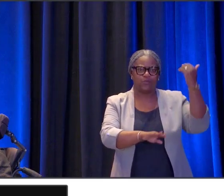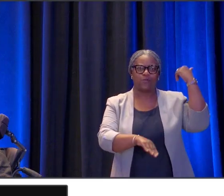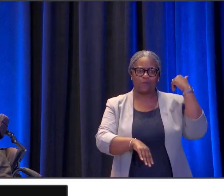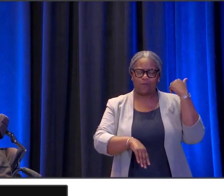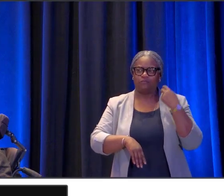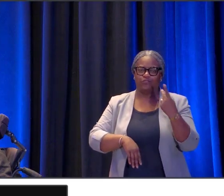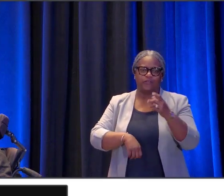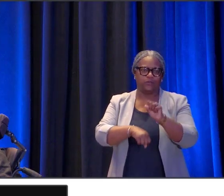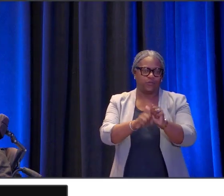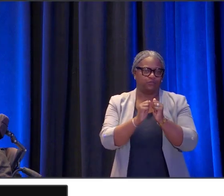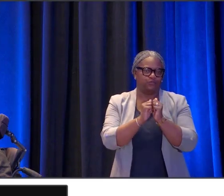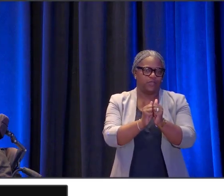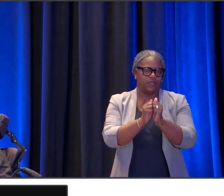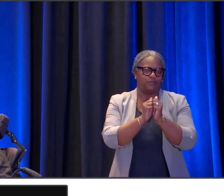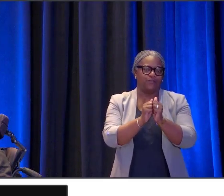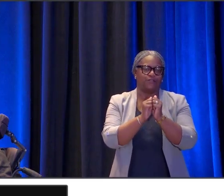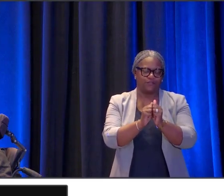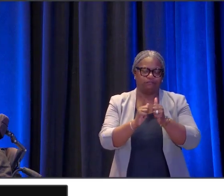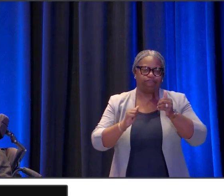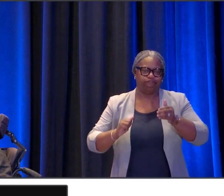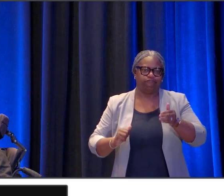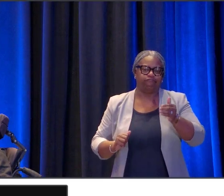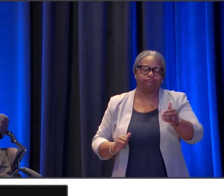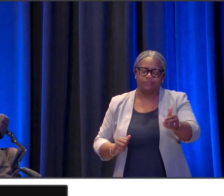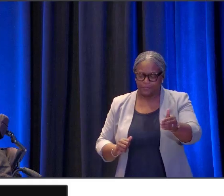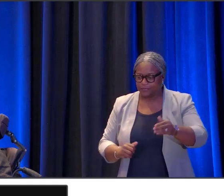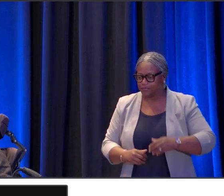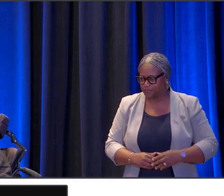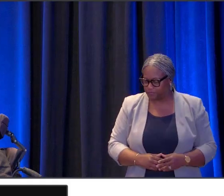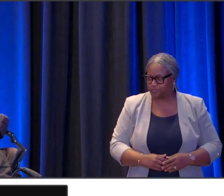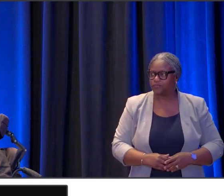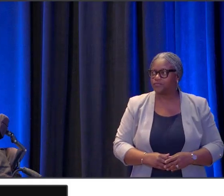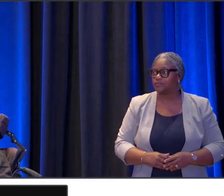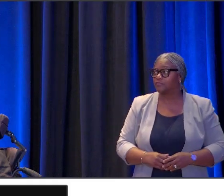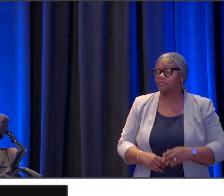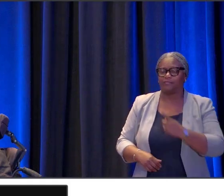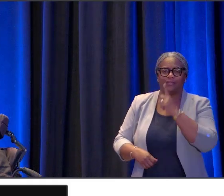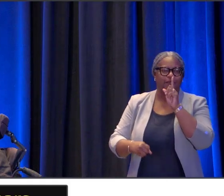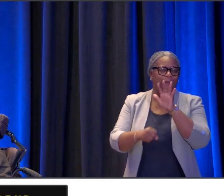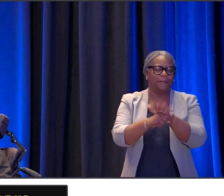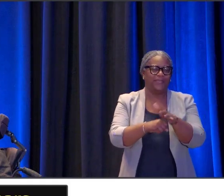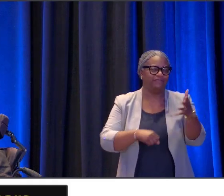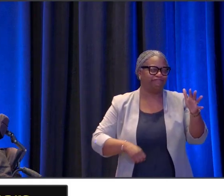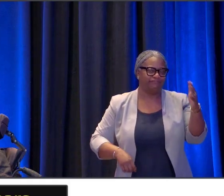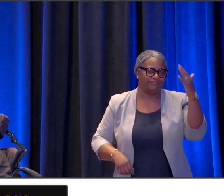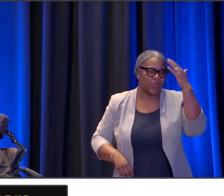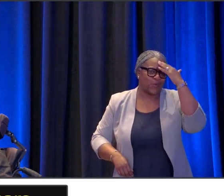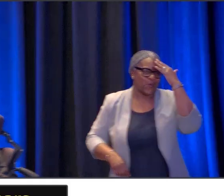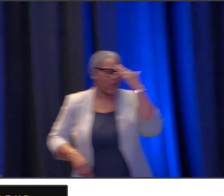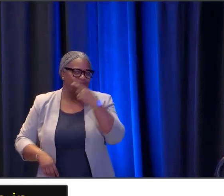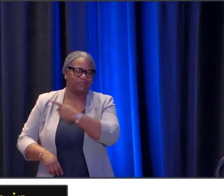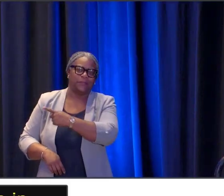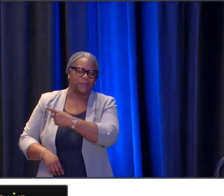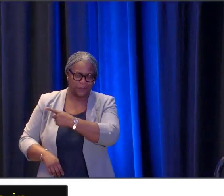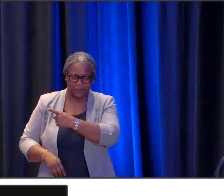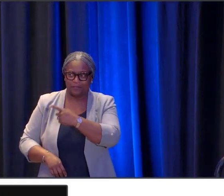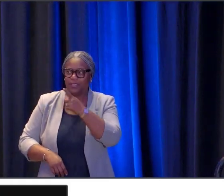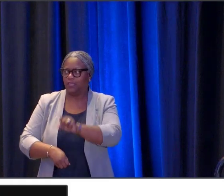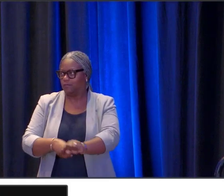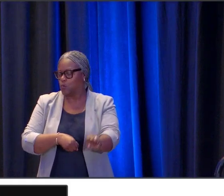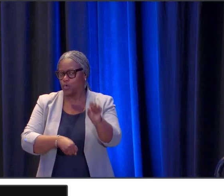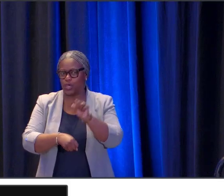working with him in various capacities. I know his commitment. He is a man that does the